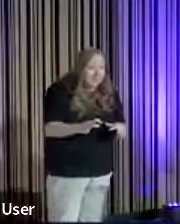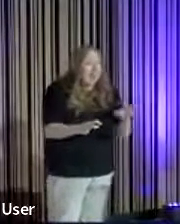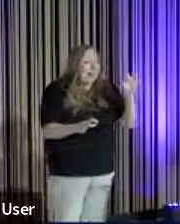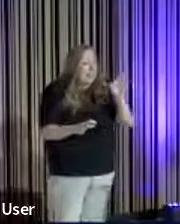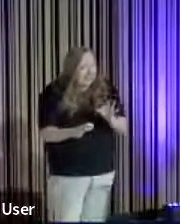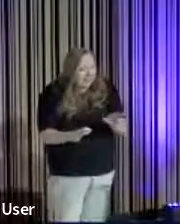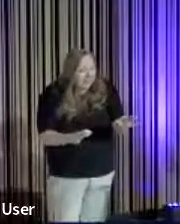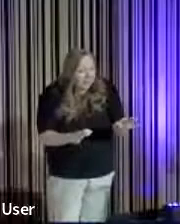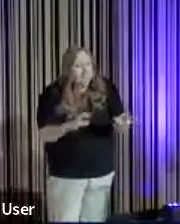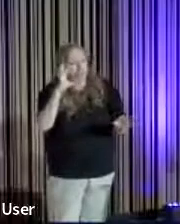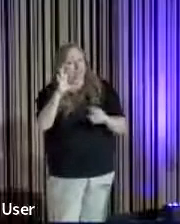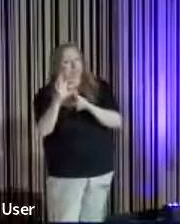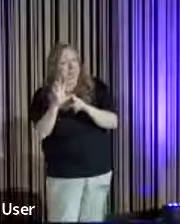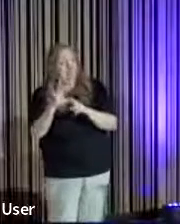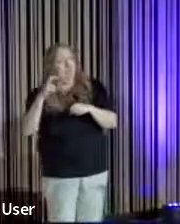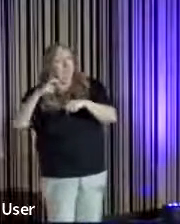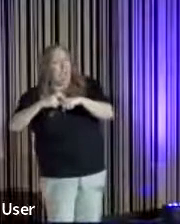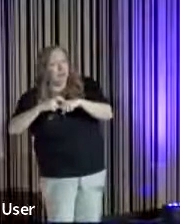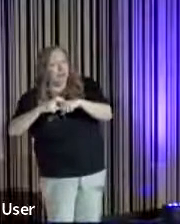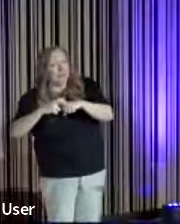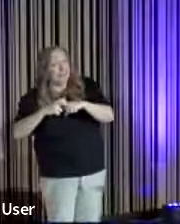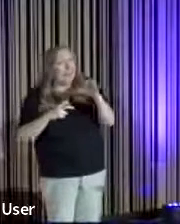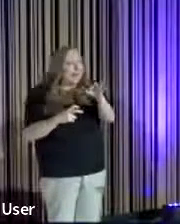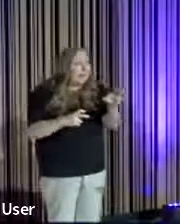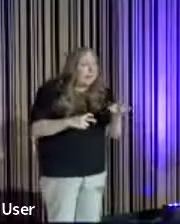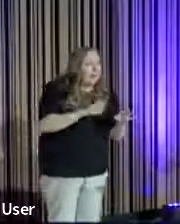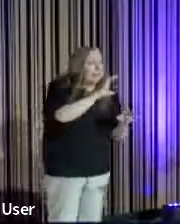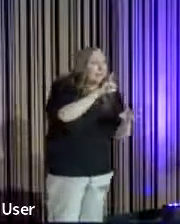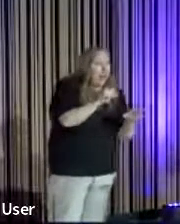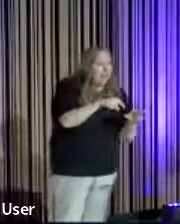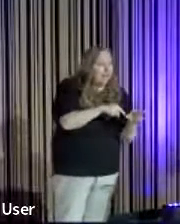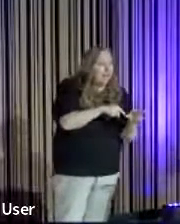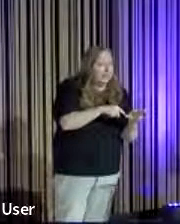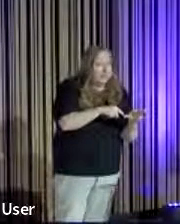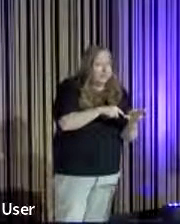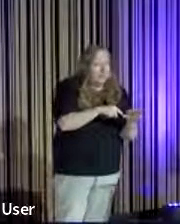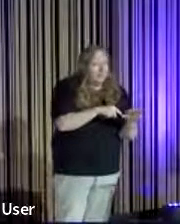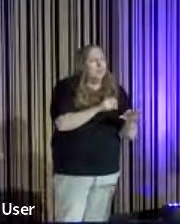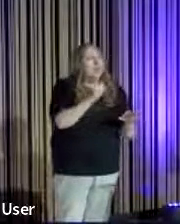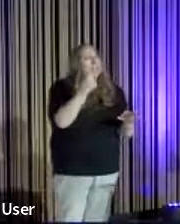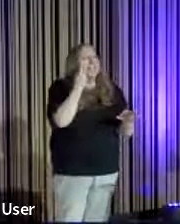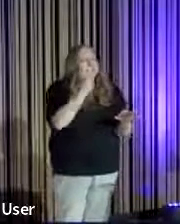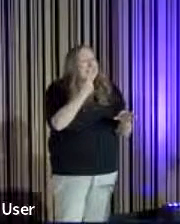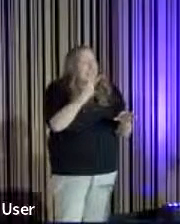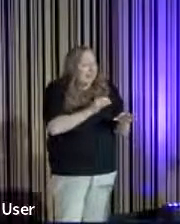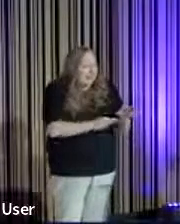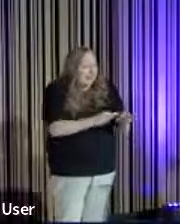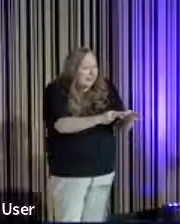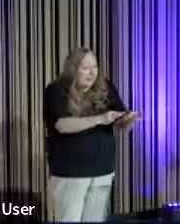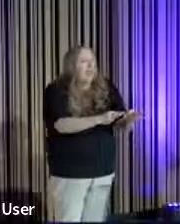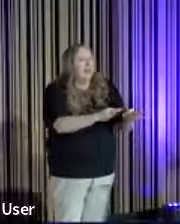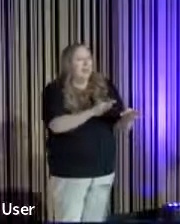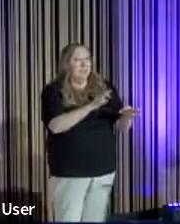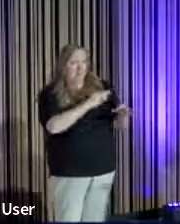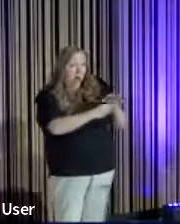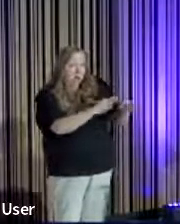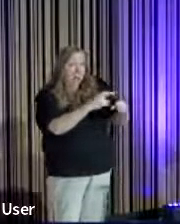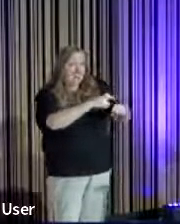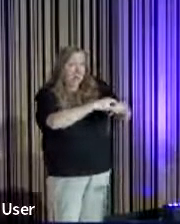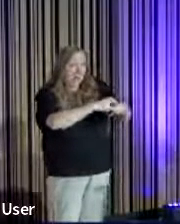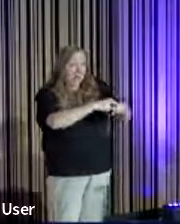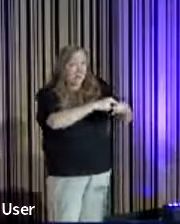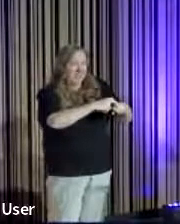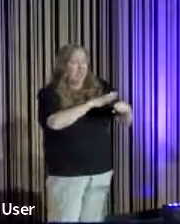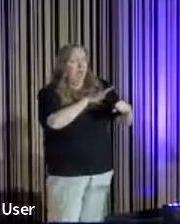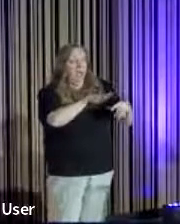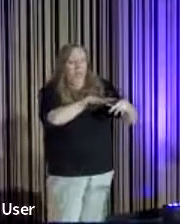bigger dots are cells. And you could see that the small dots outnumbered the cells. So viruses outnumbered the cells, but I was very unhappy